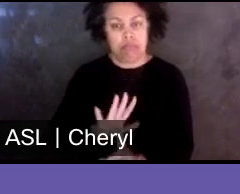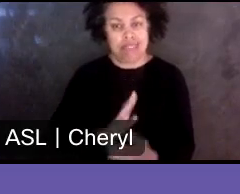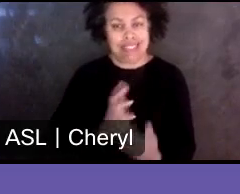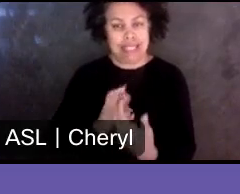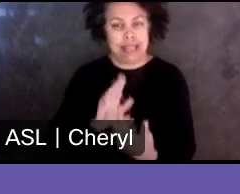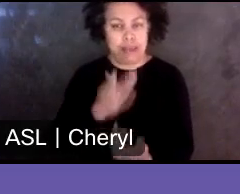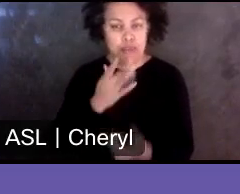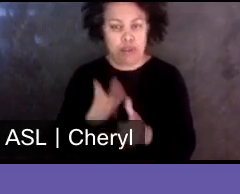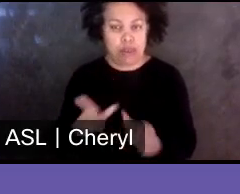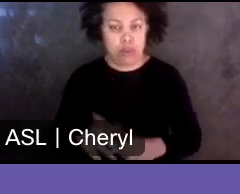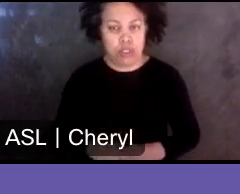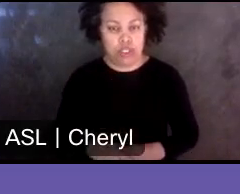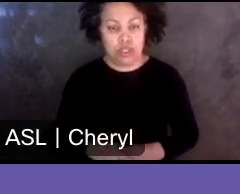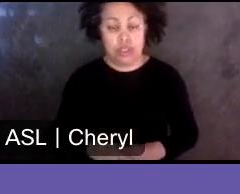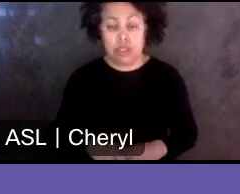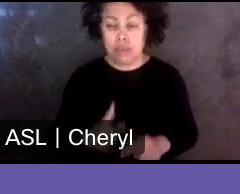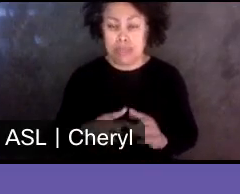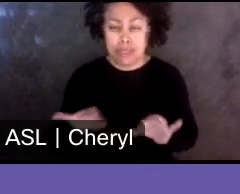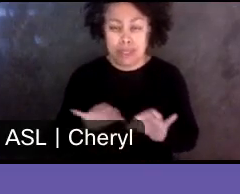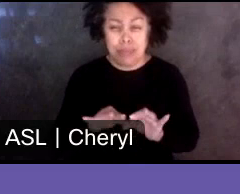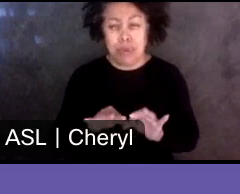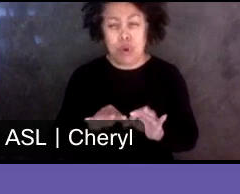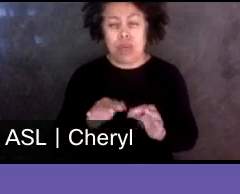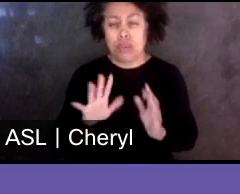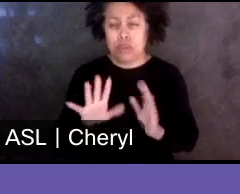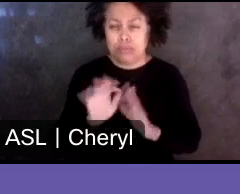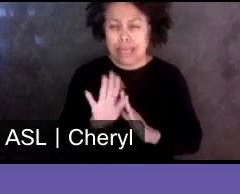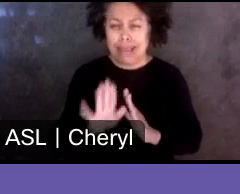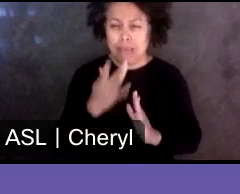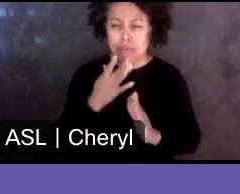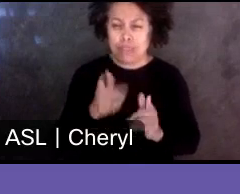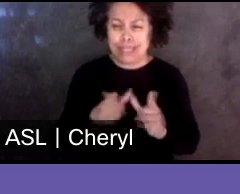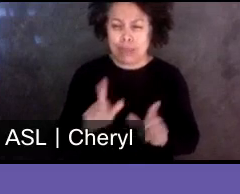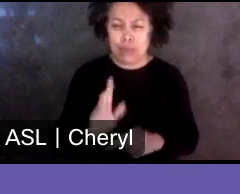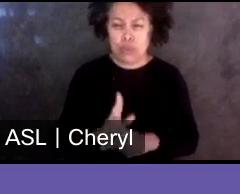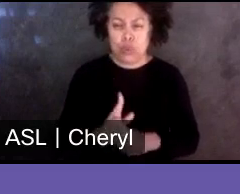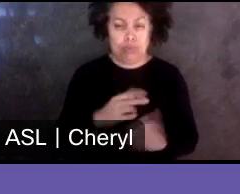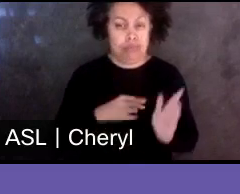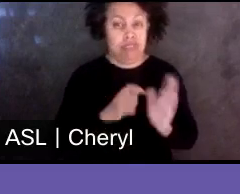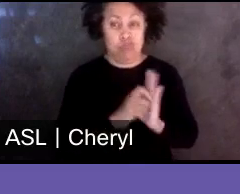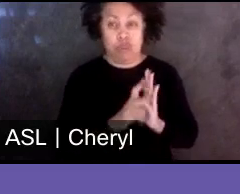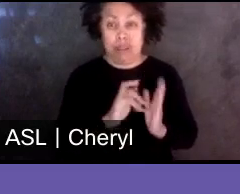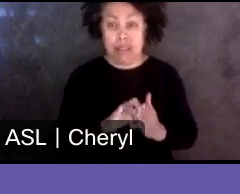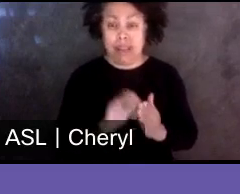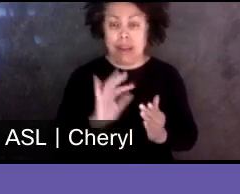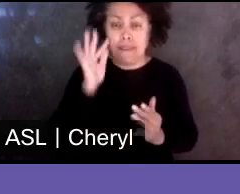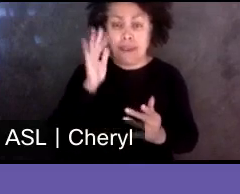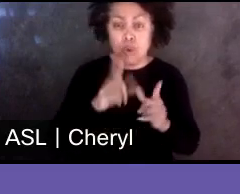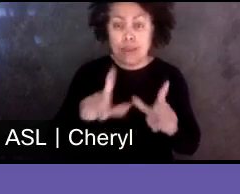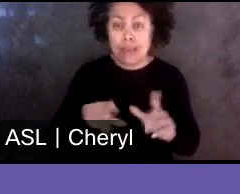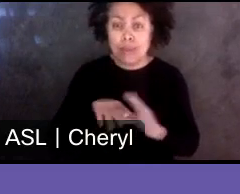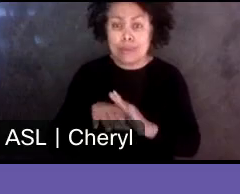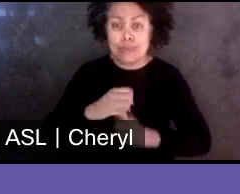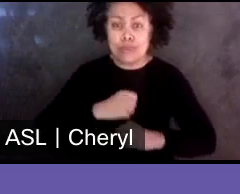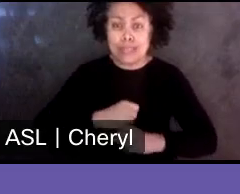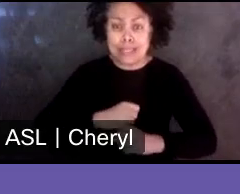describes the importance of meaningful access to a survivor's language of choice, federal language access protections,